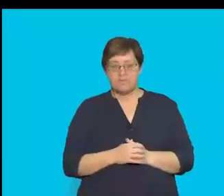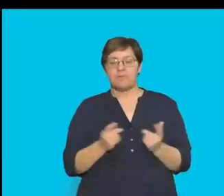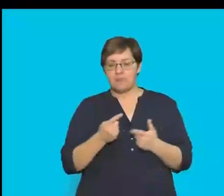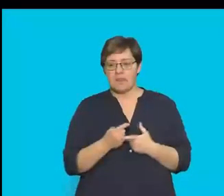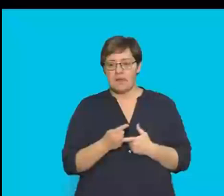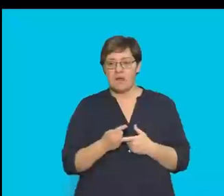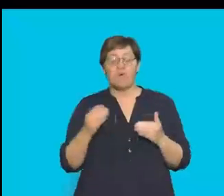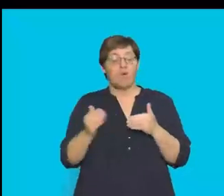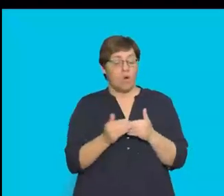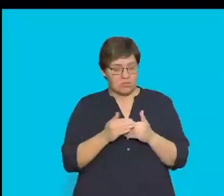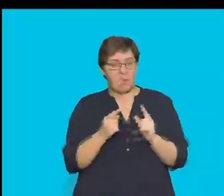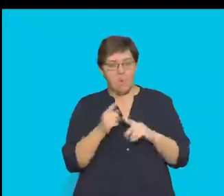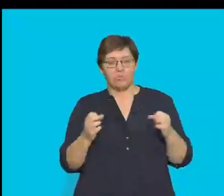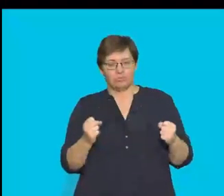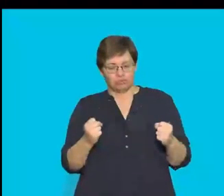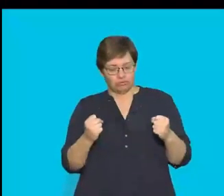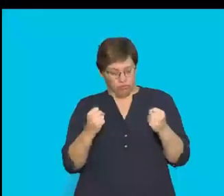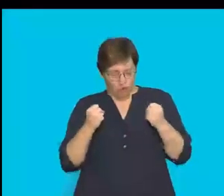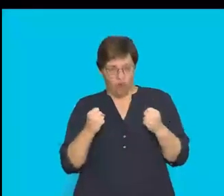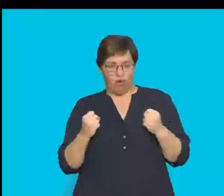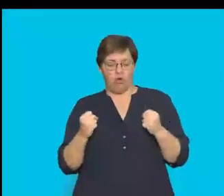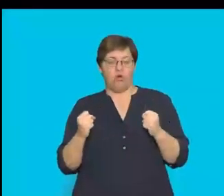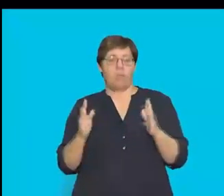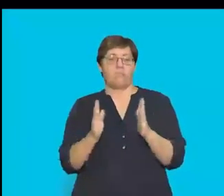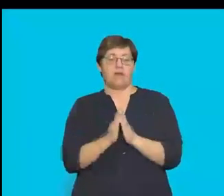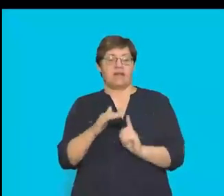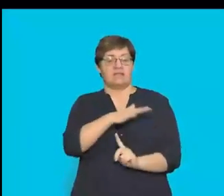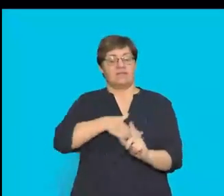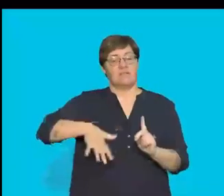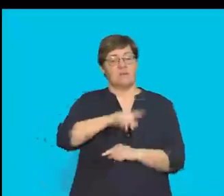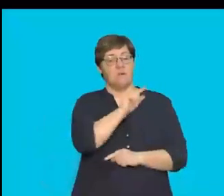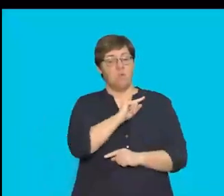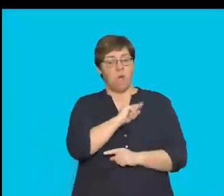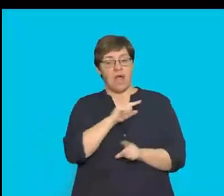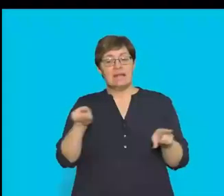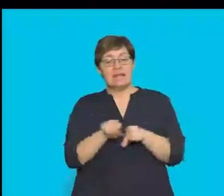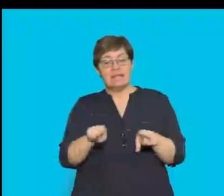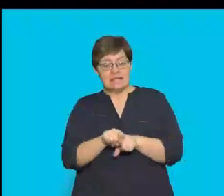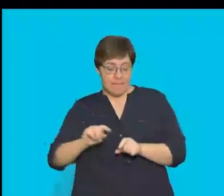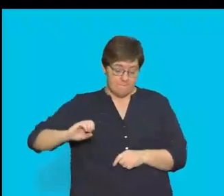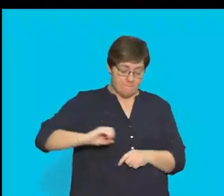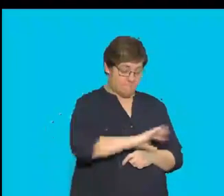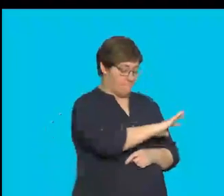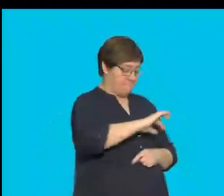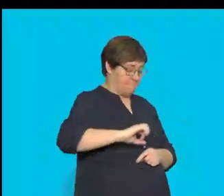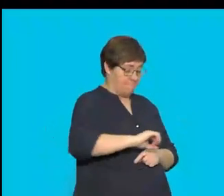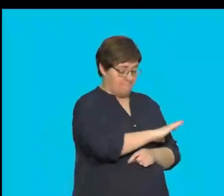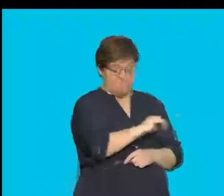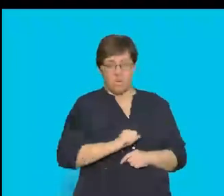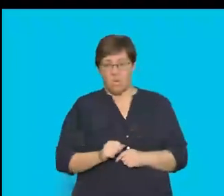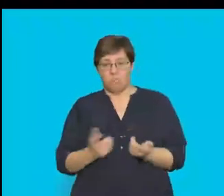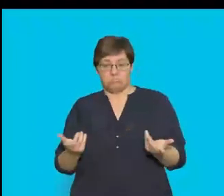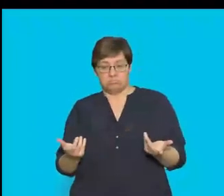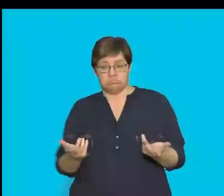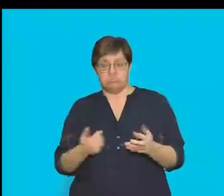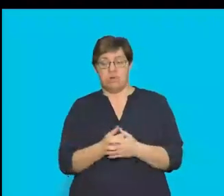strong magnetic field. And in fact, because it's pointing in the same direction, the field lines will point in the same direction, we